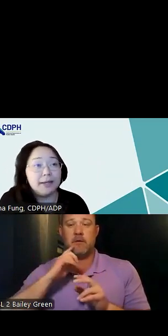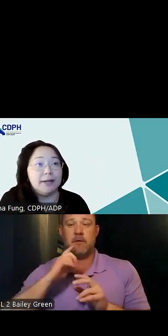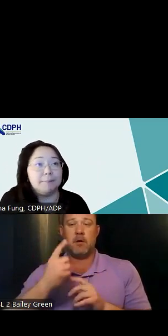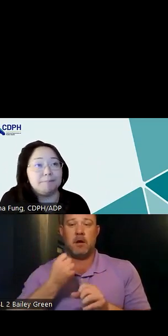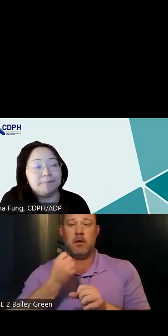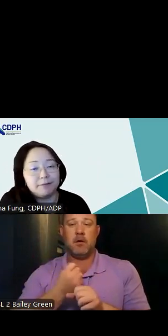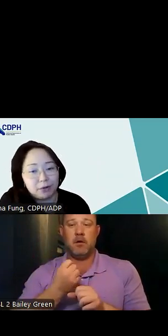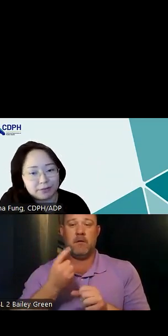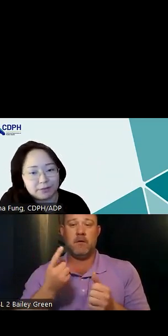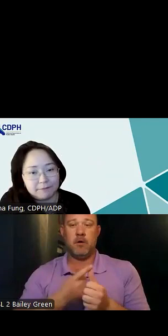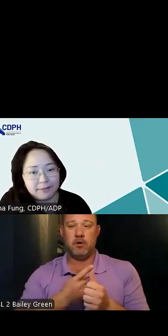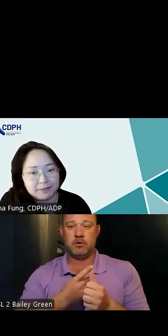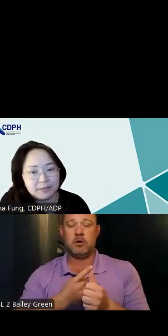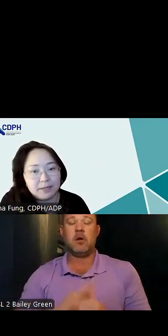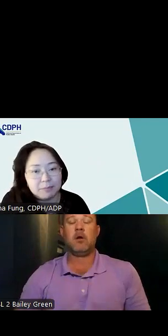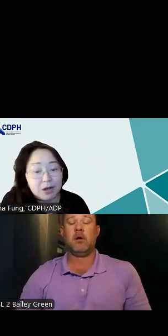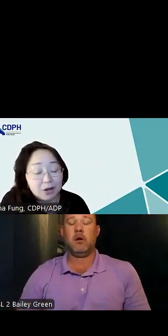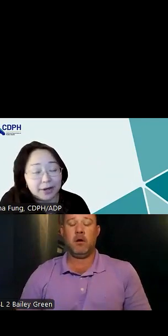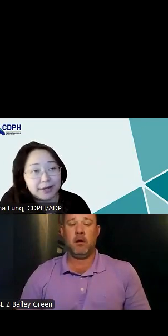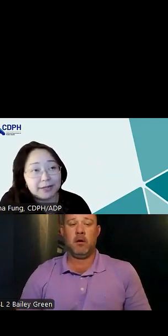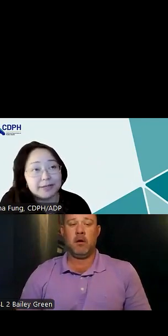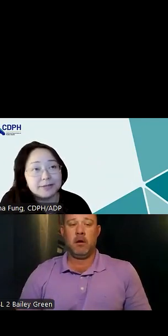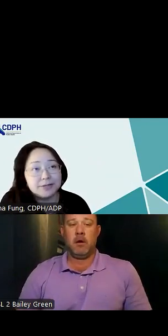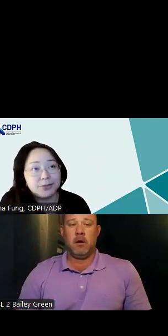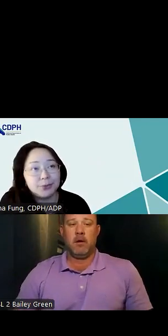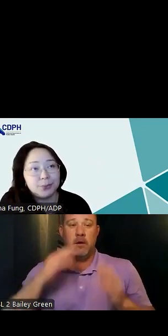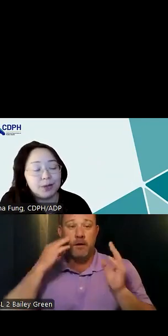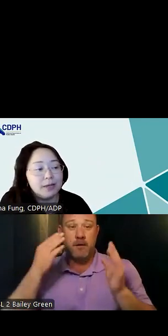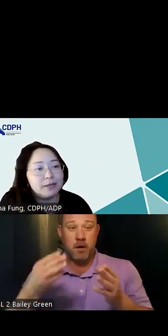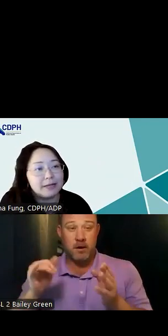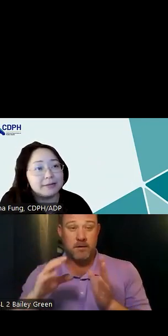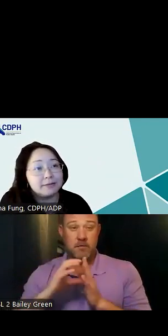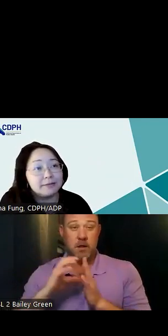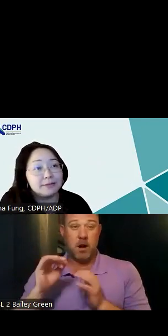one. The focus of this block grant is to